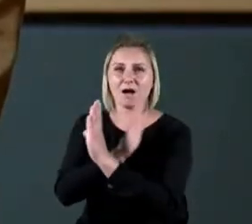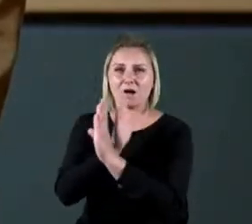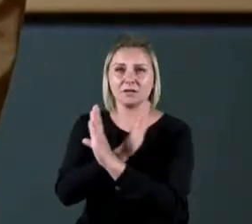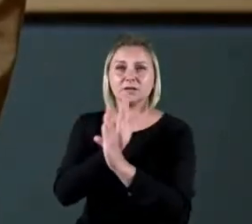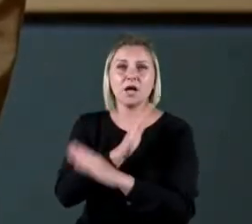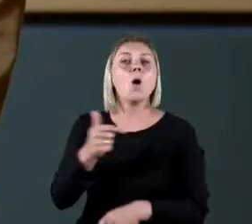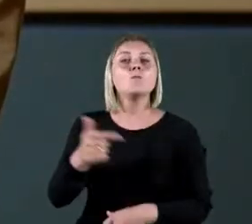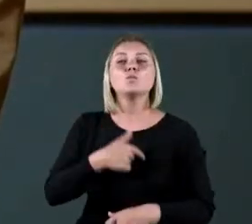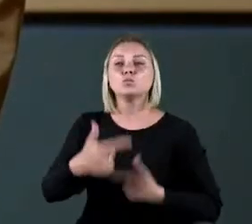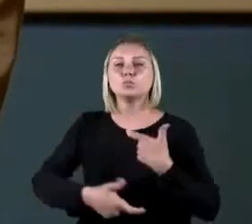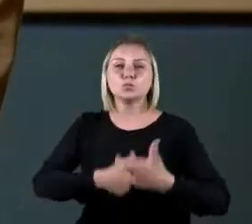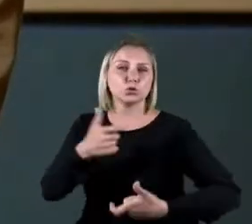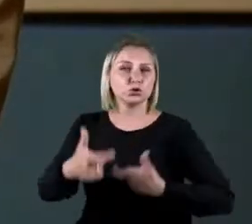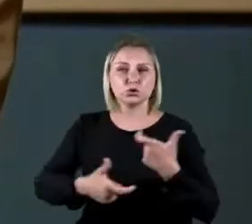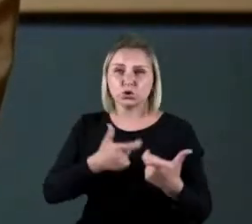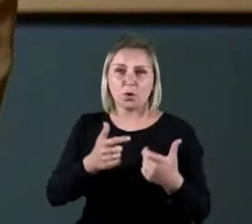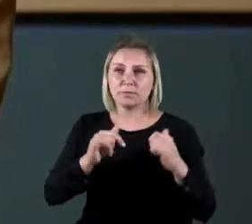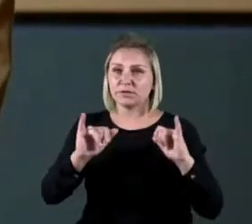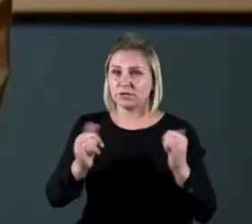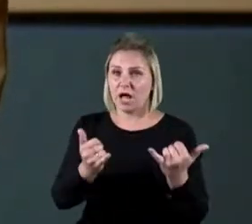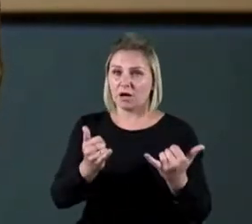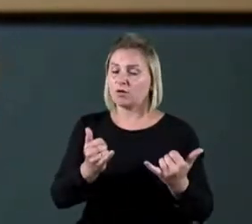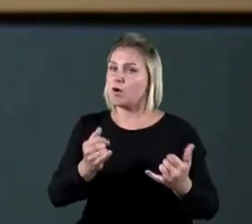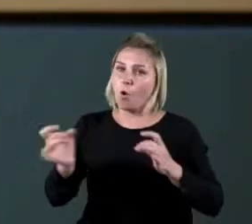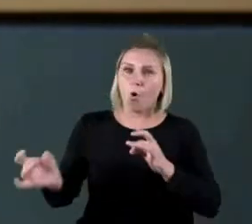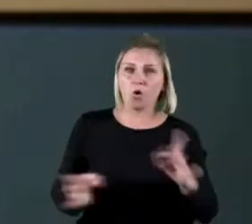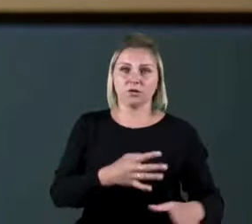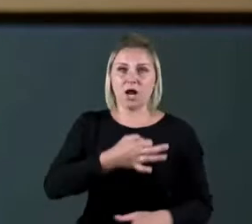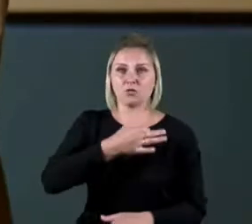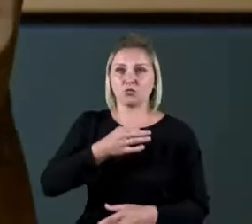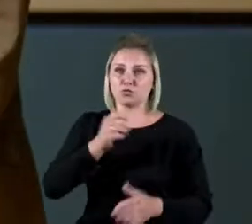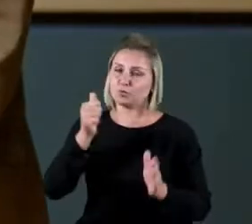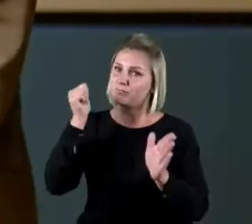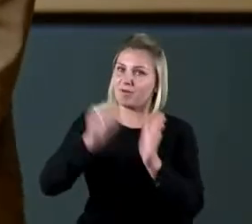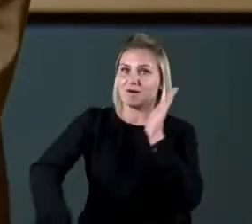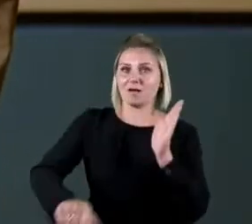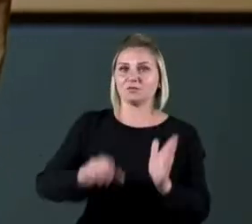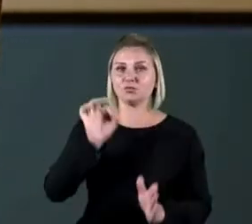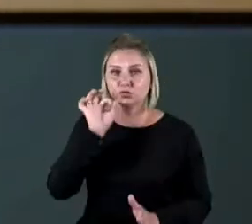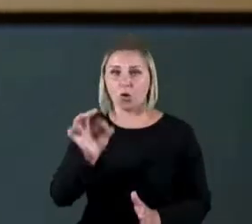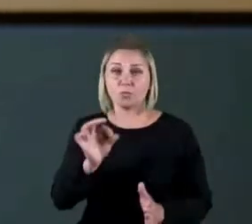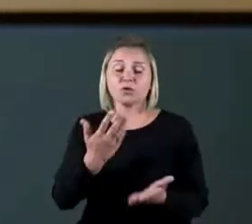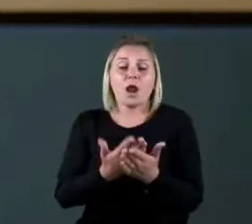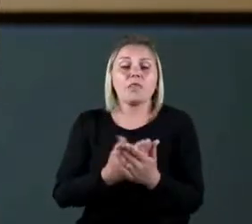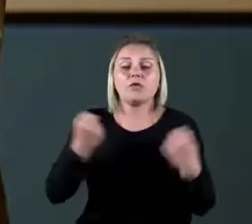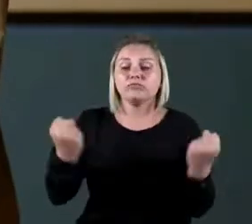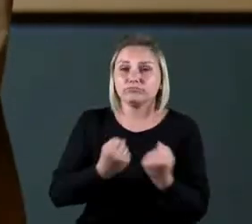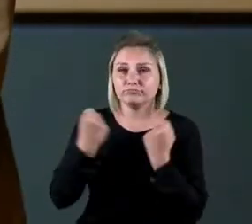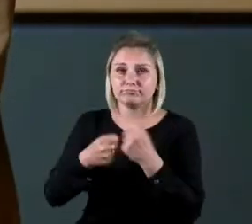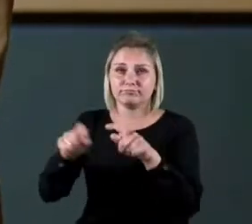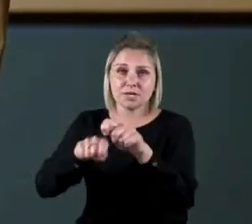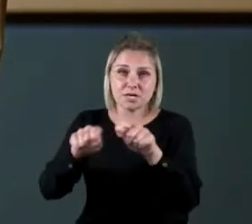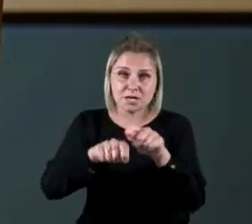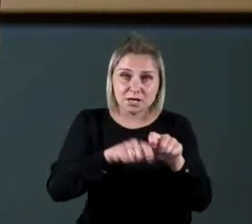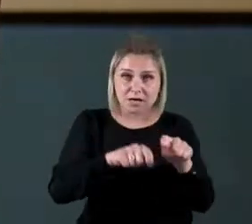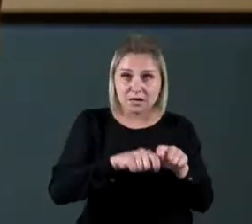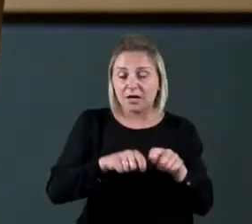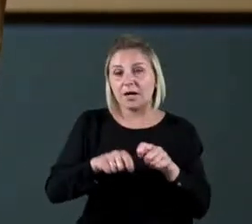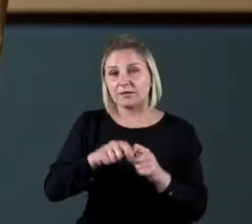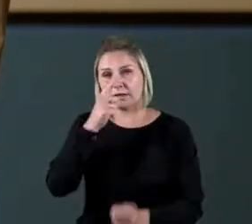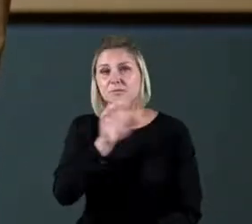get it right first time for everyone. And we are doing research currently, UK aid funded research, looking at the